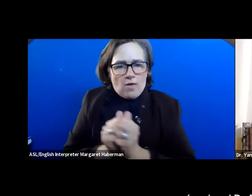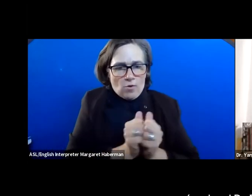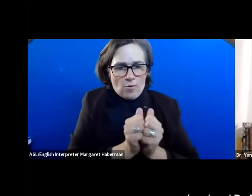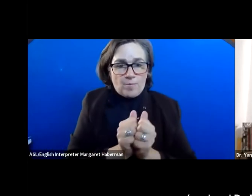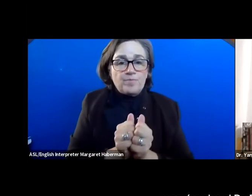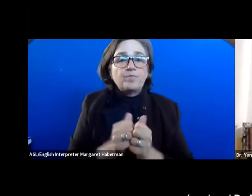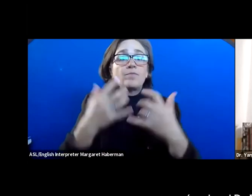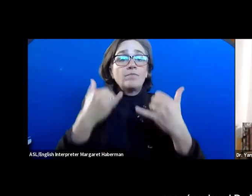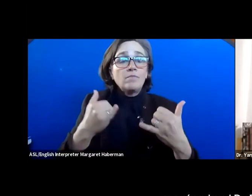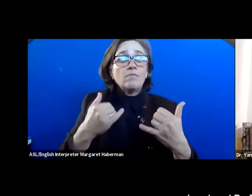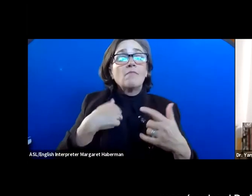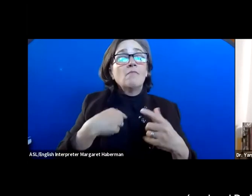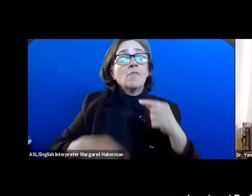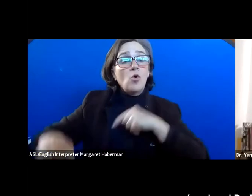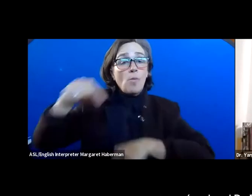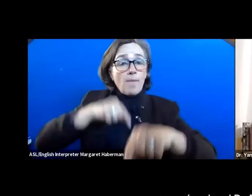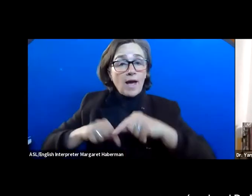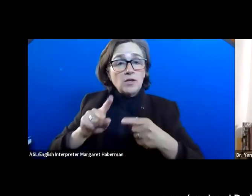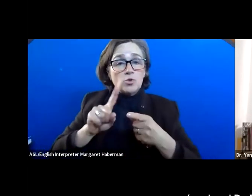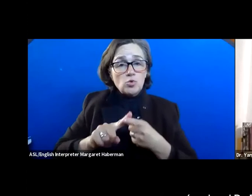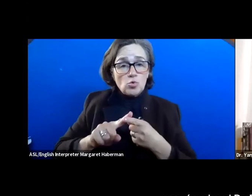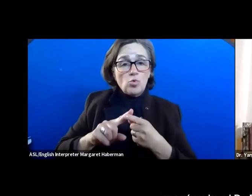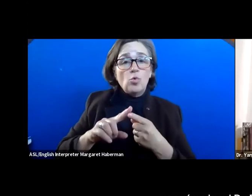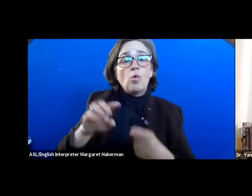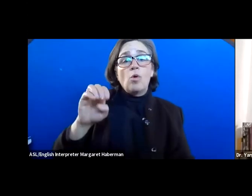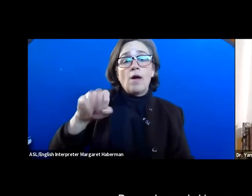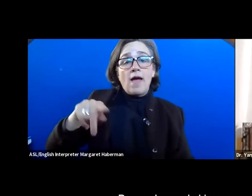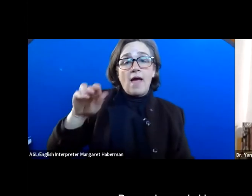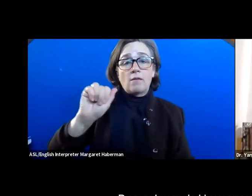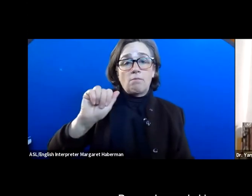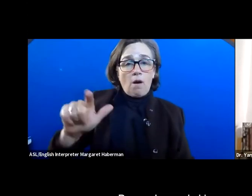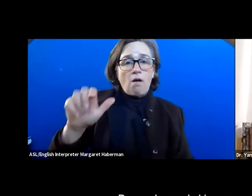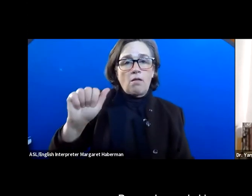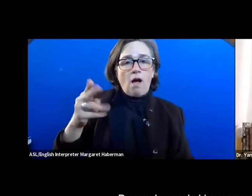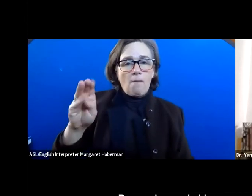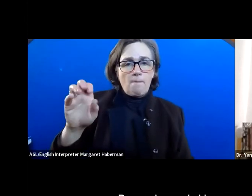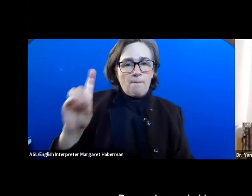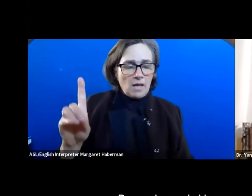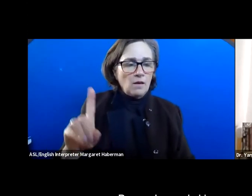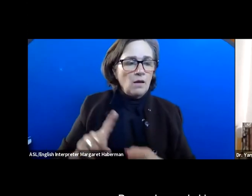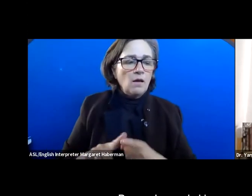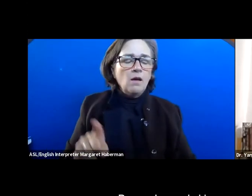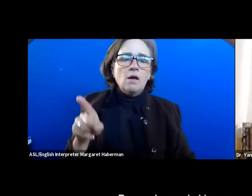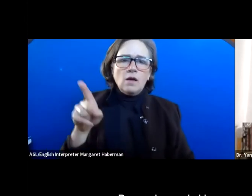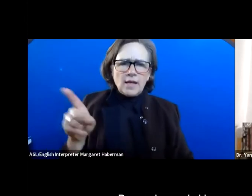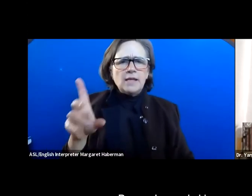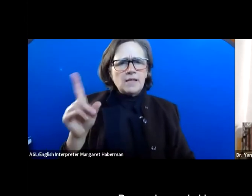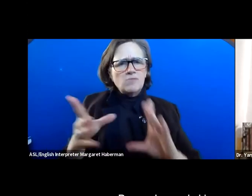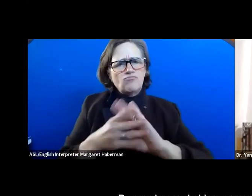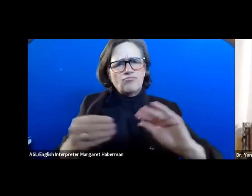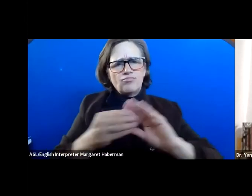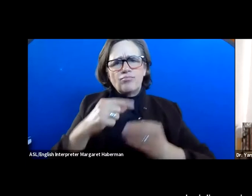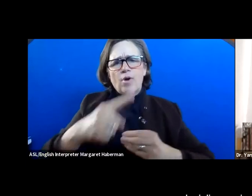going back to Dr. Eqbal Ahmad. As much as he talked against and about empire